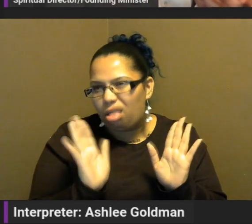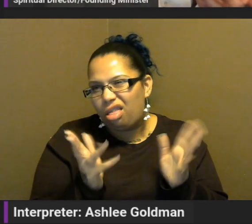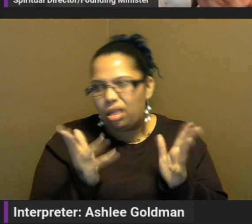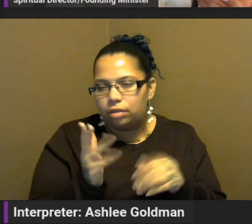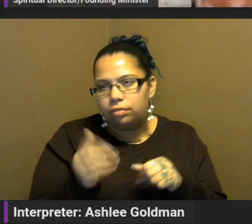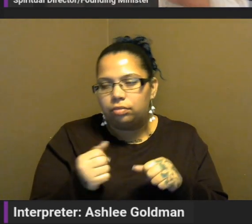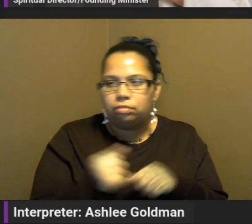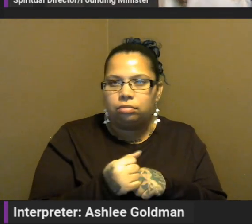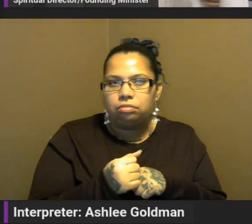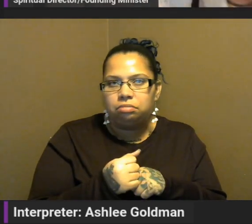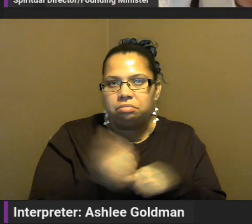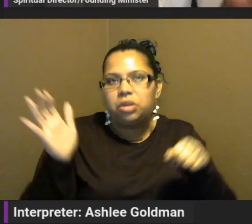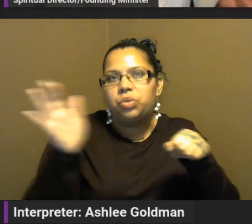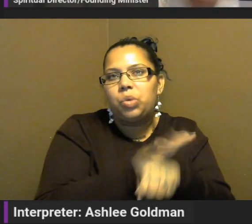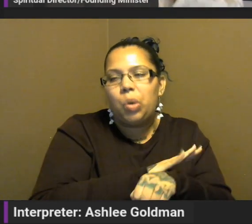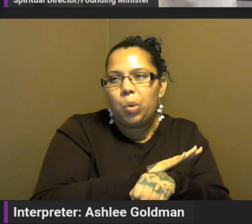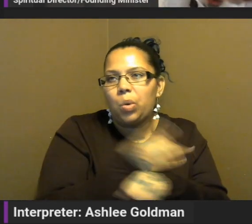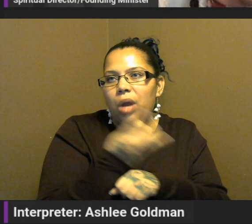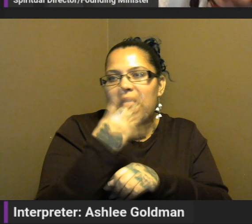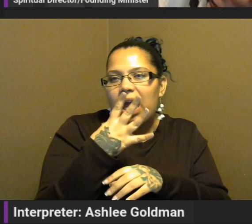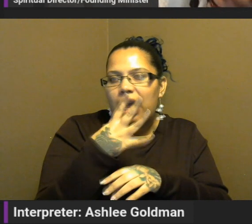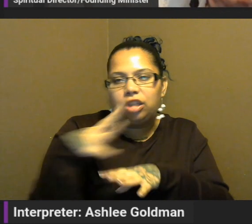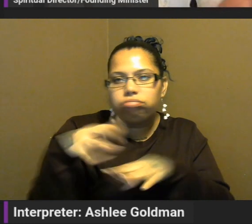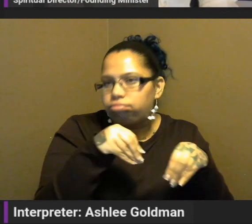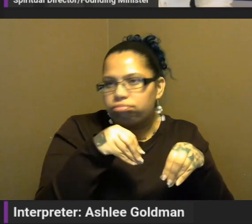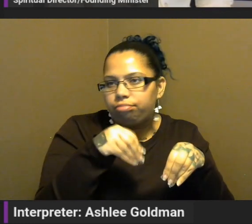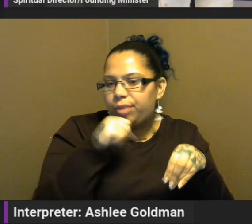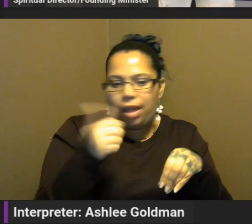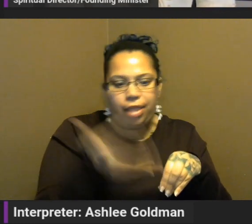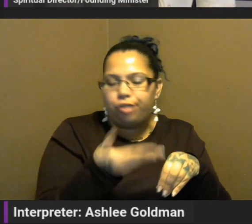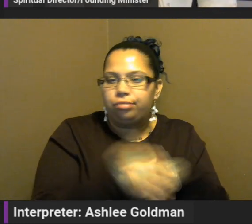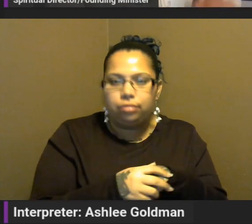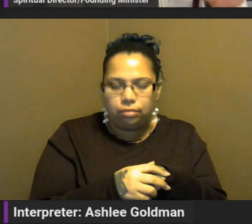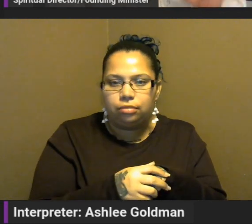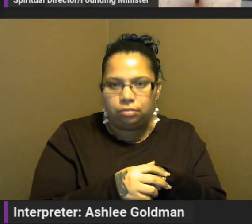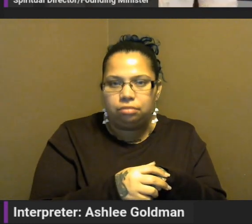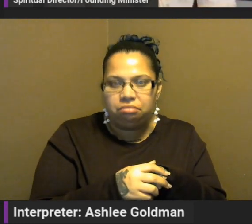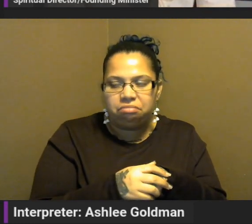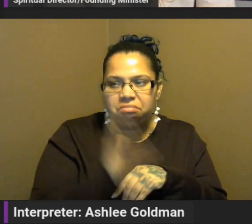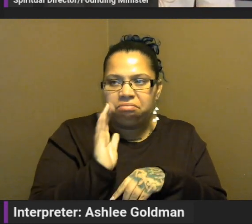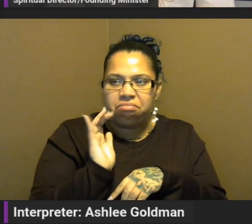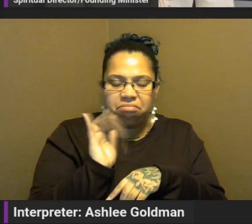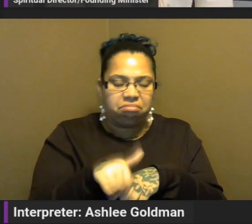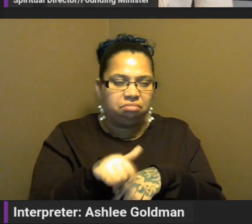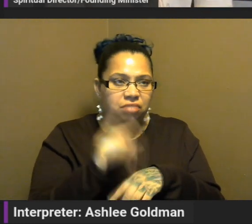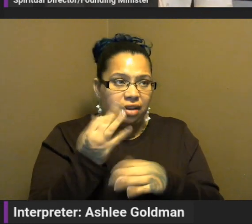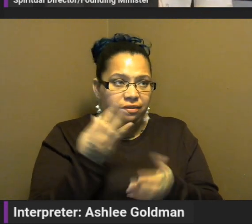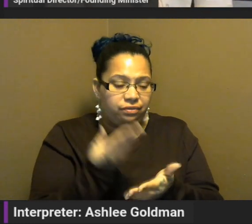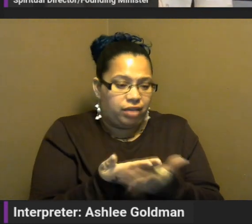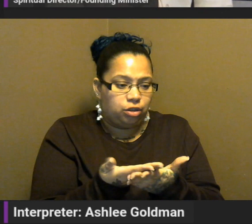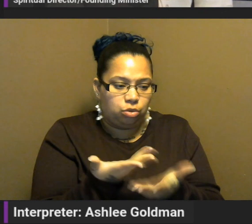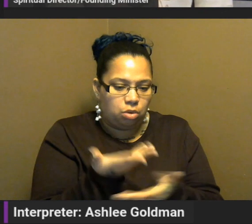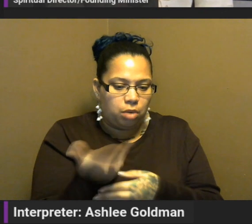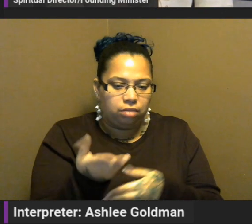total absence of light. Yeah, I mean, that's a factual scientific way of thinking about it. But darkness is also the quality of